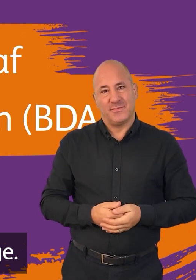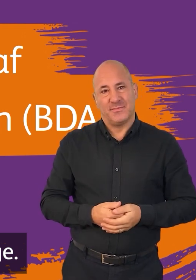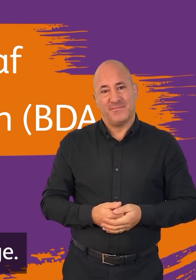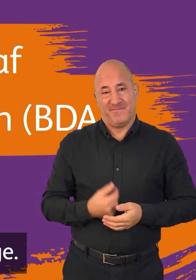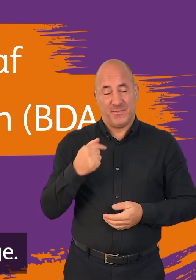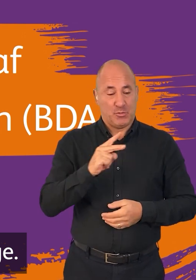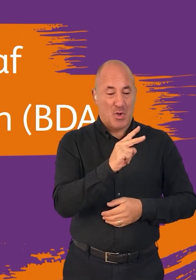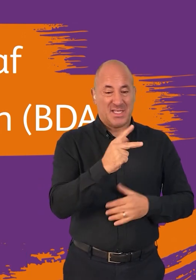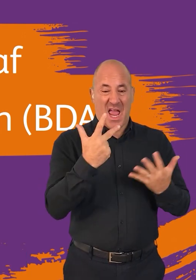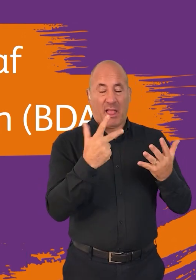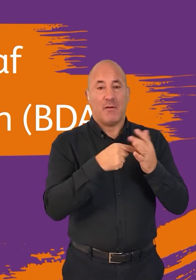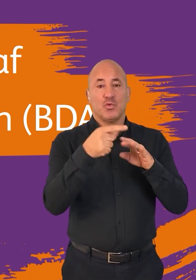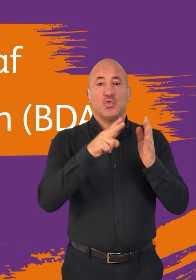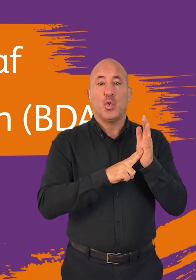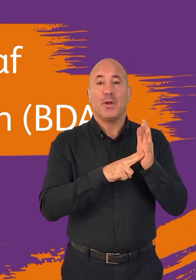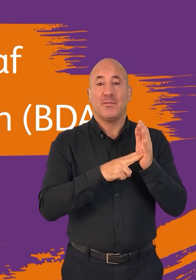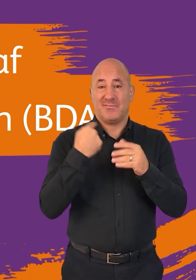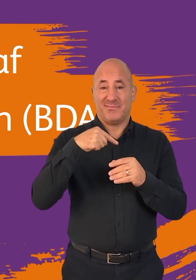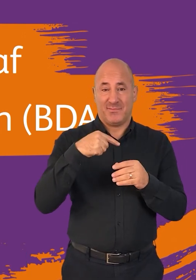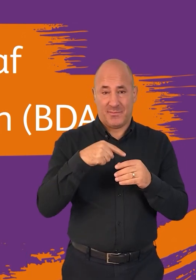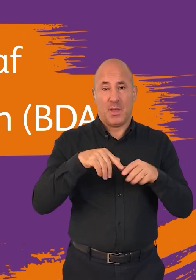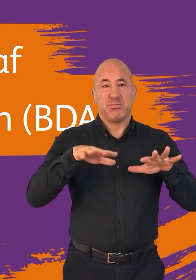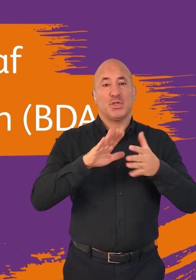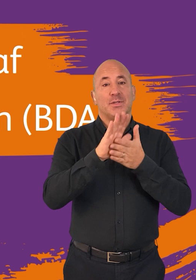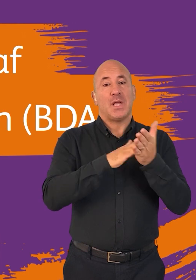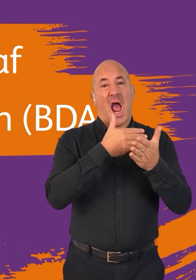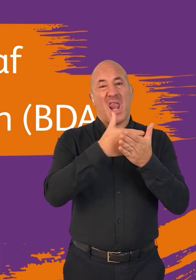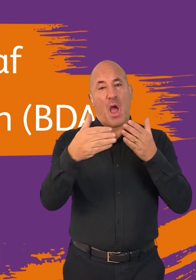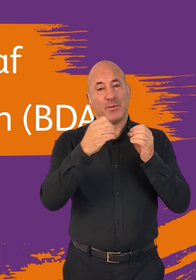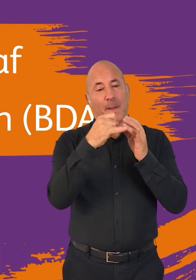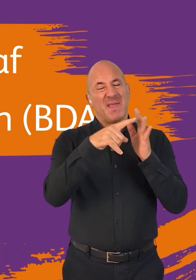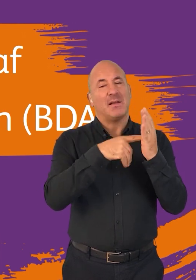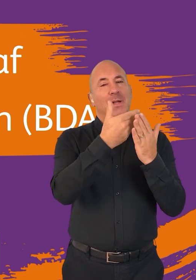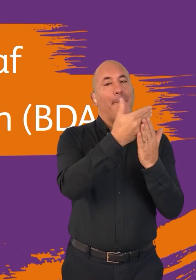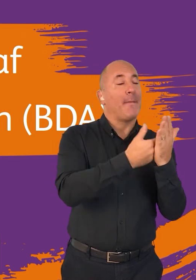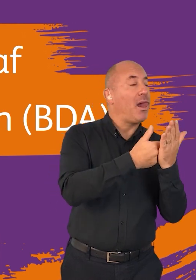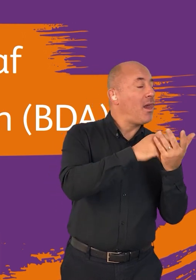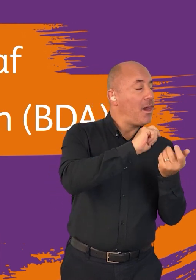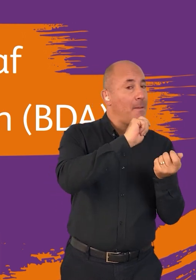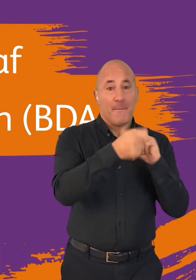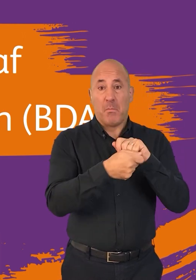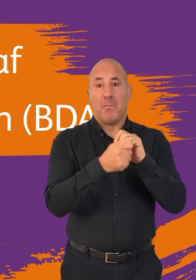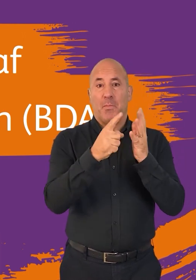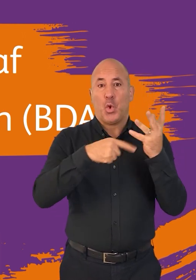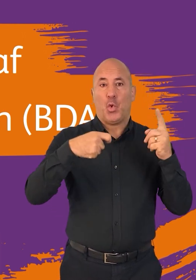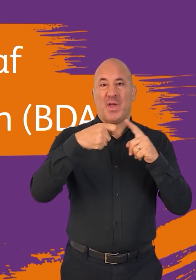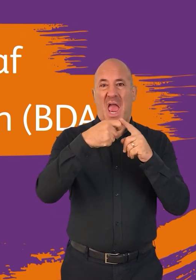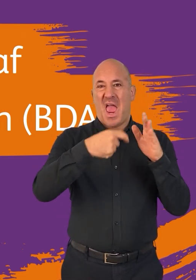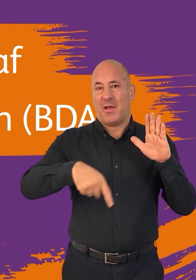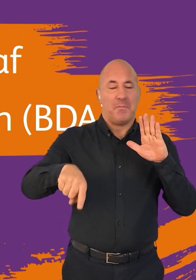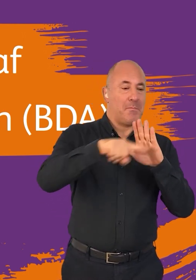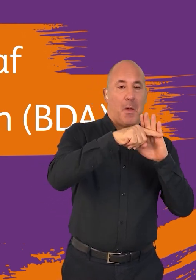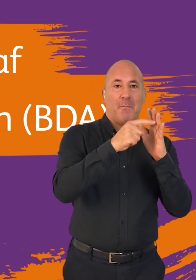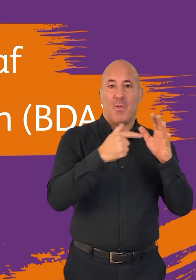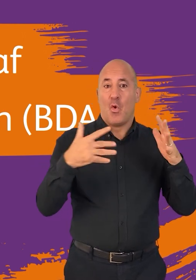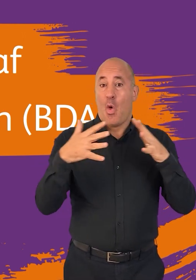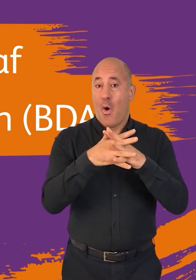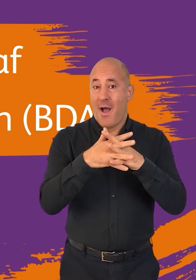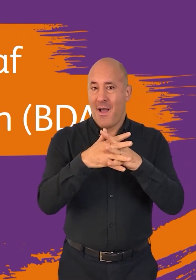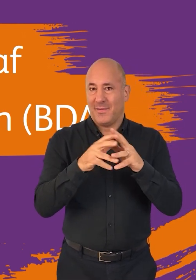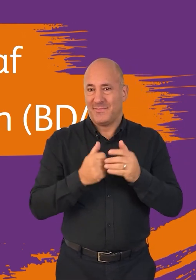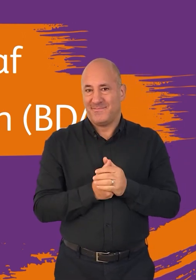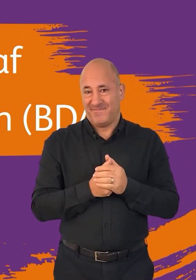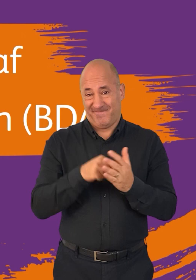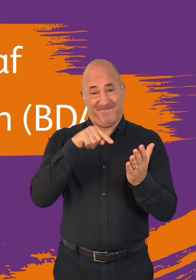official language. On the 28th of June this year, the British Sign Language BSL Bill became part of